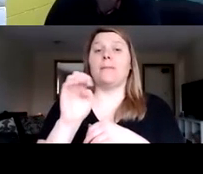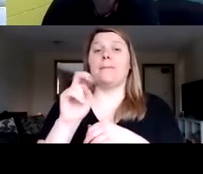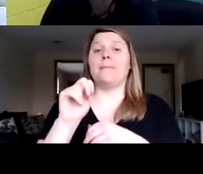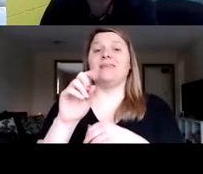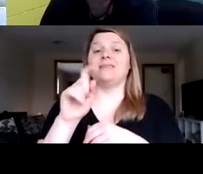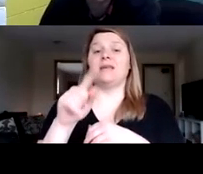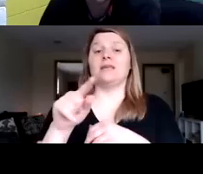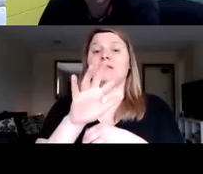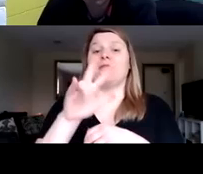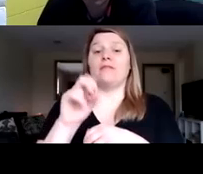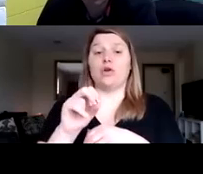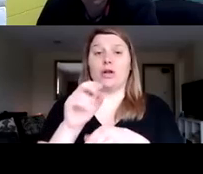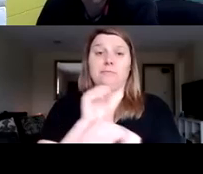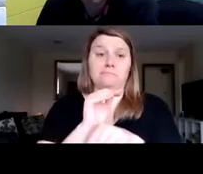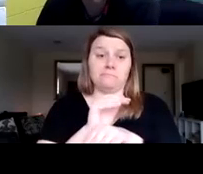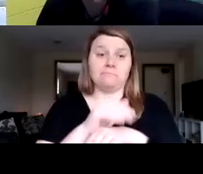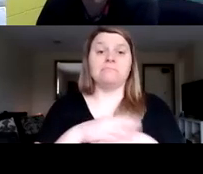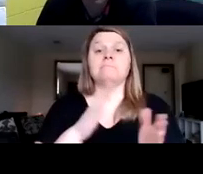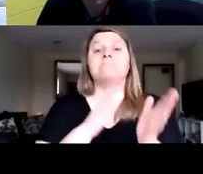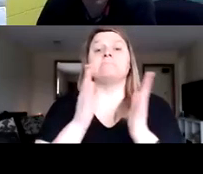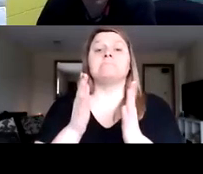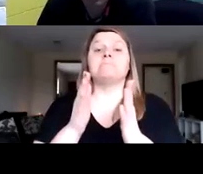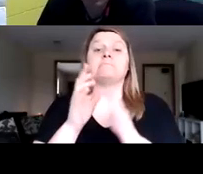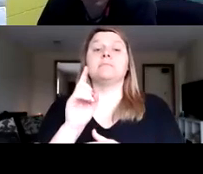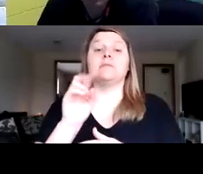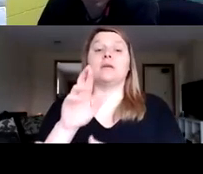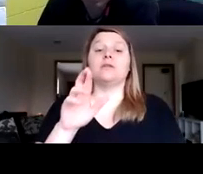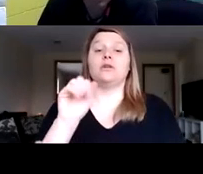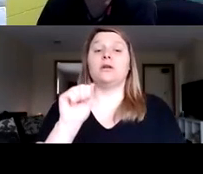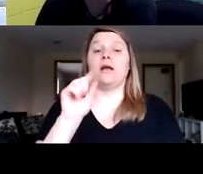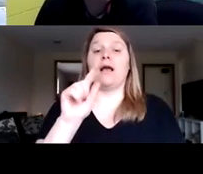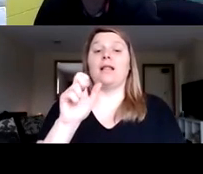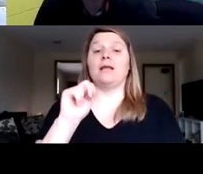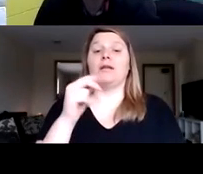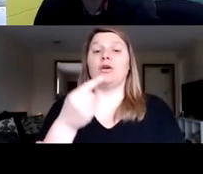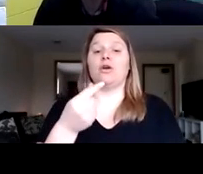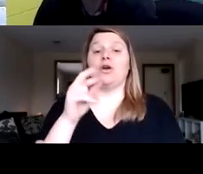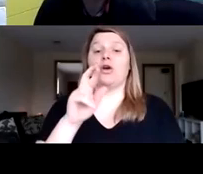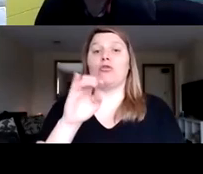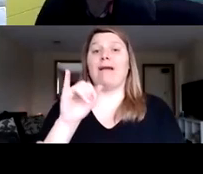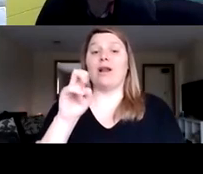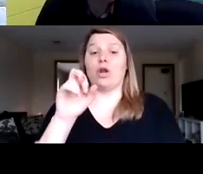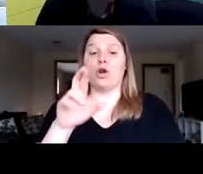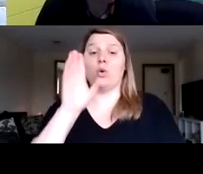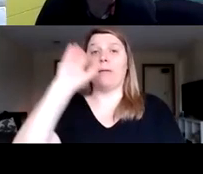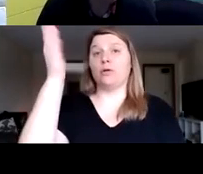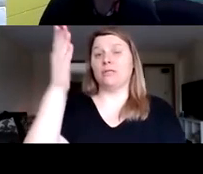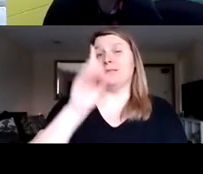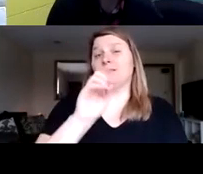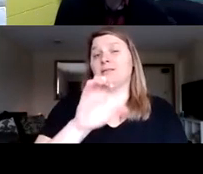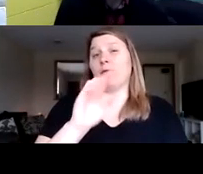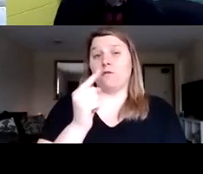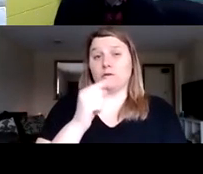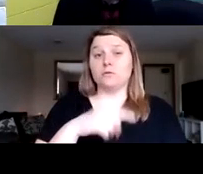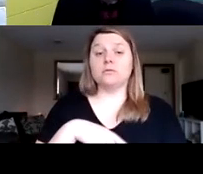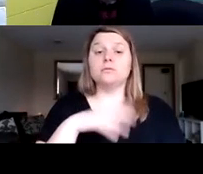at 5:30 p.m. We have Dr. Alan Greiner, who will give a presentation on December 1st. He